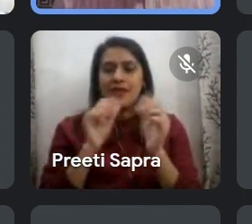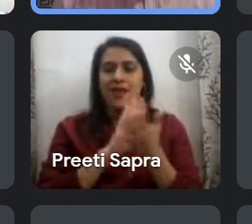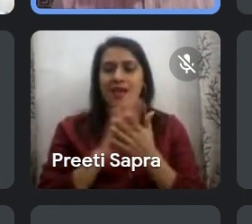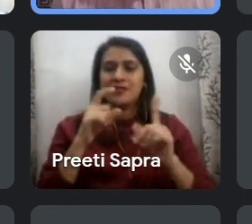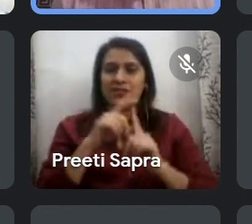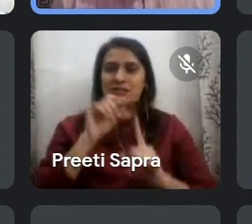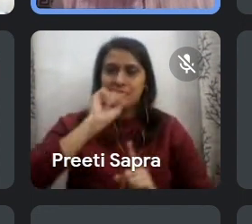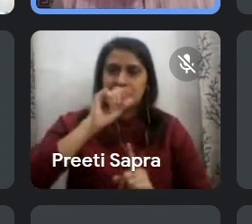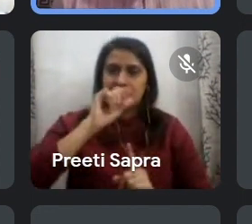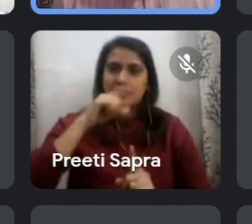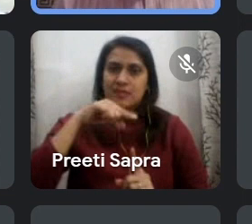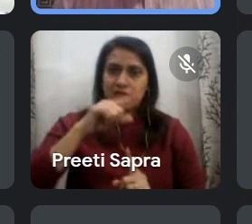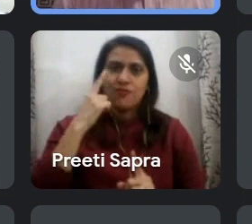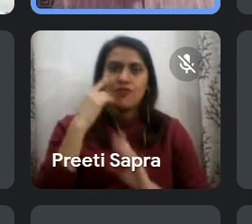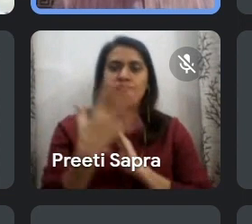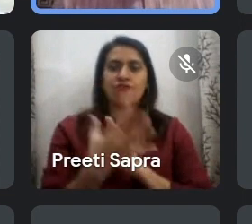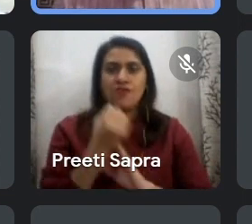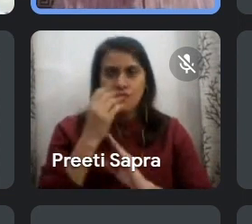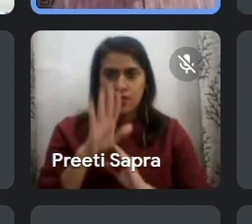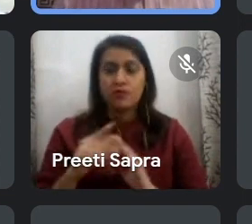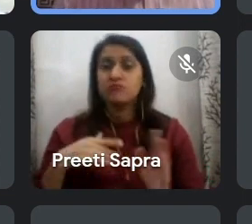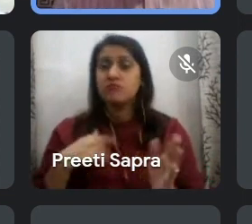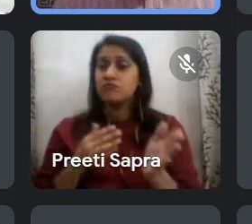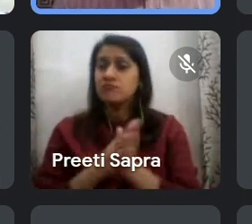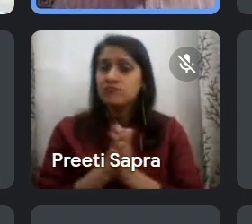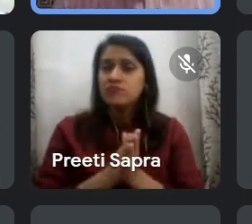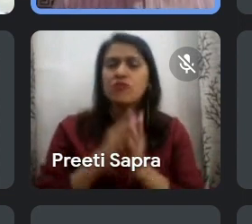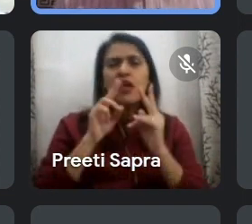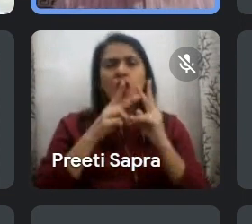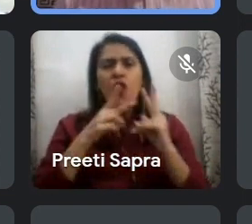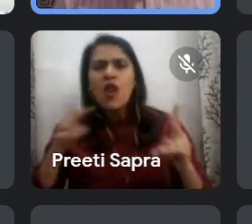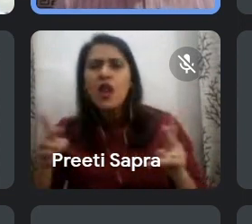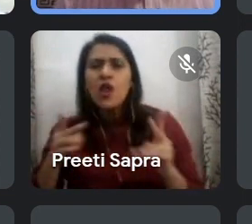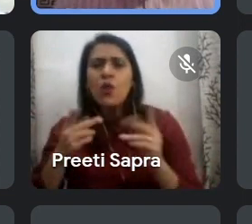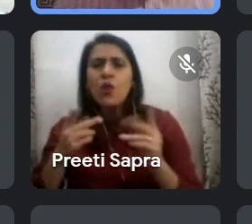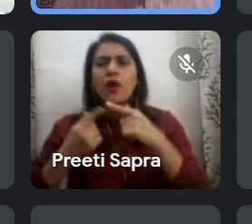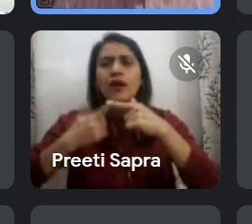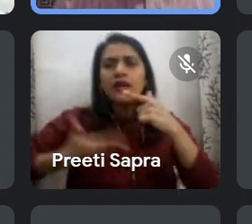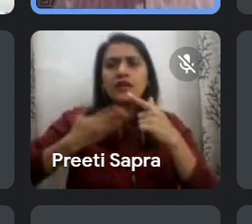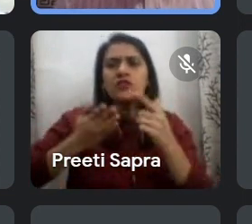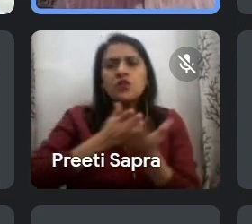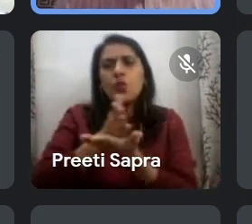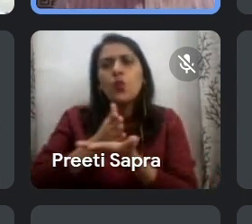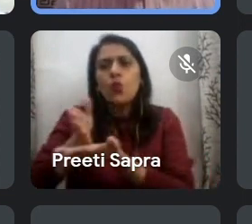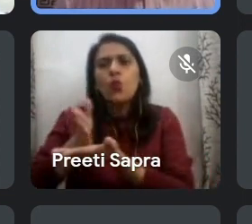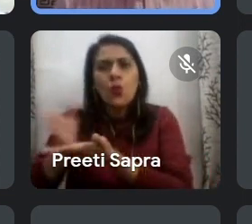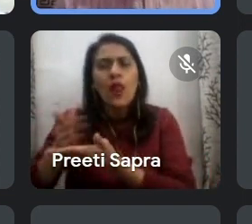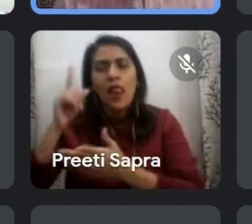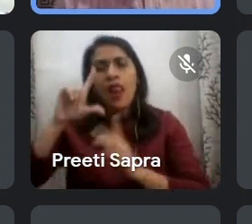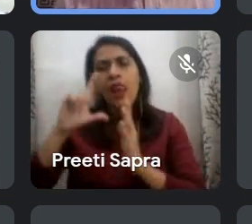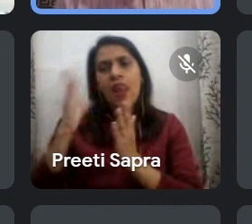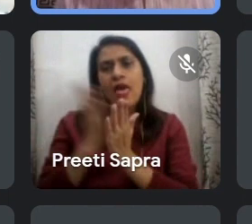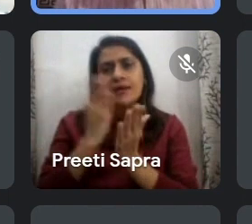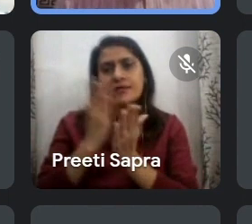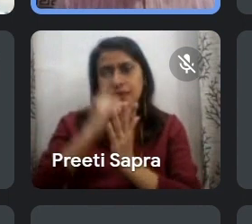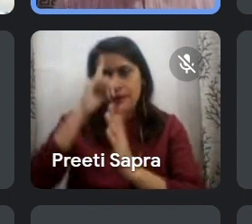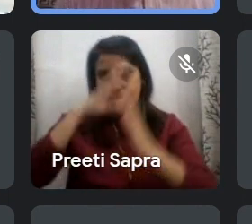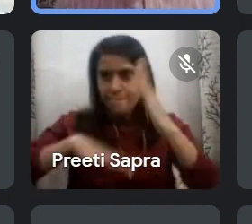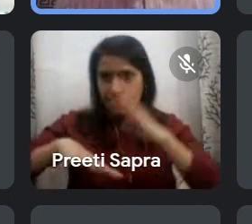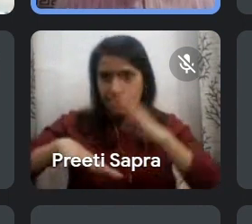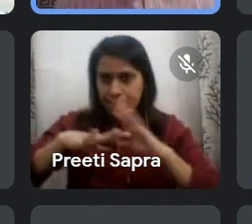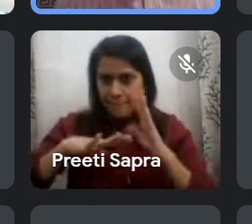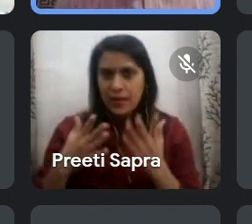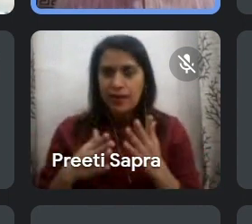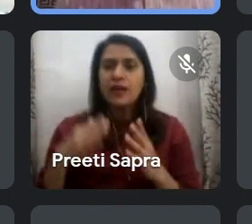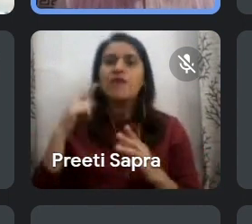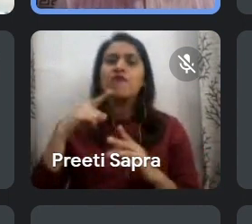dyslexia, an enthusiast of alternative teaching solutions and learning lesson plans, which are applicable within the